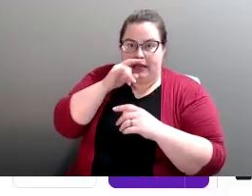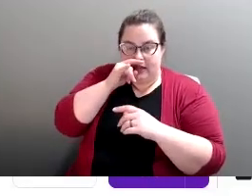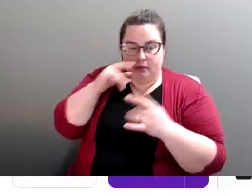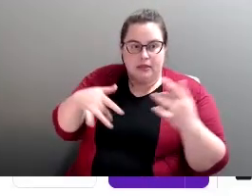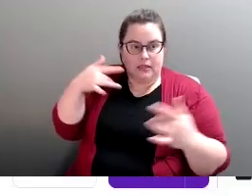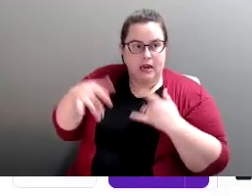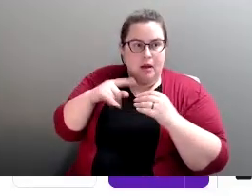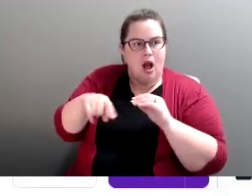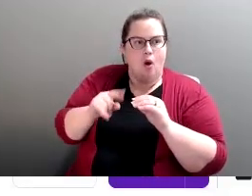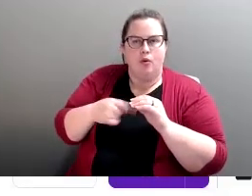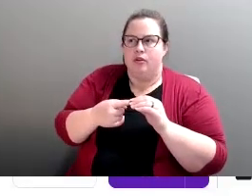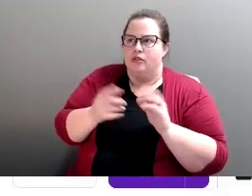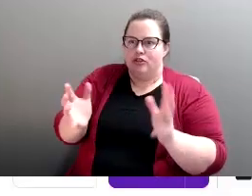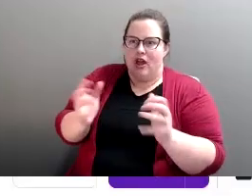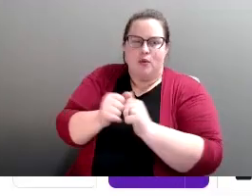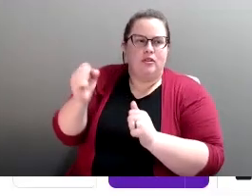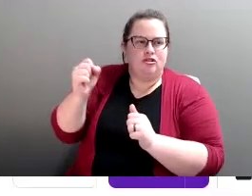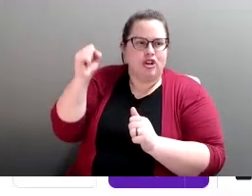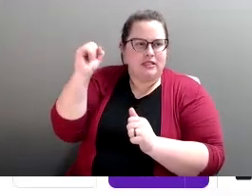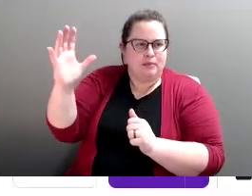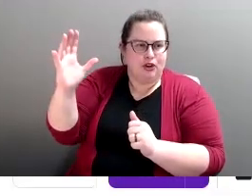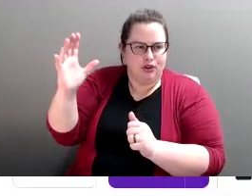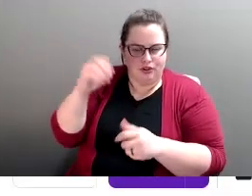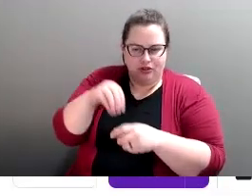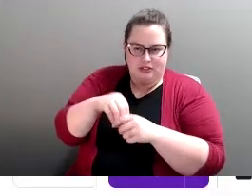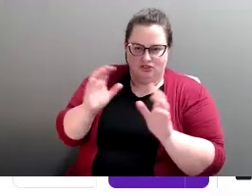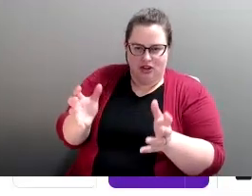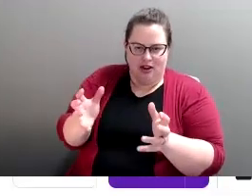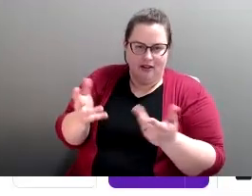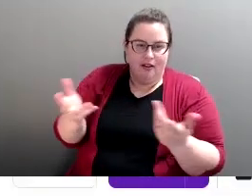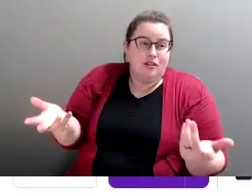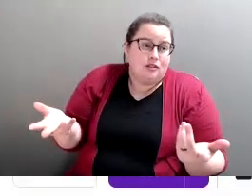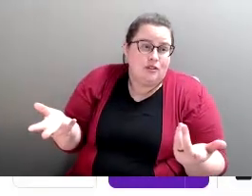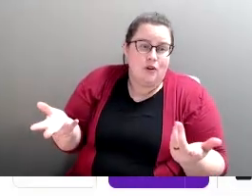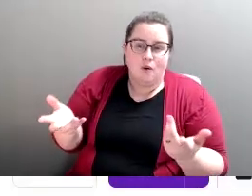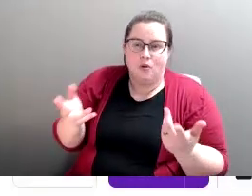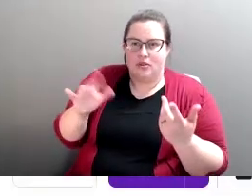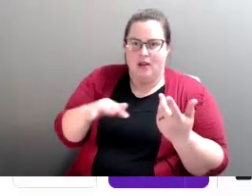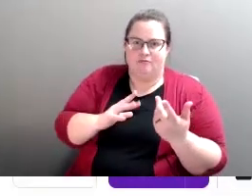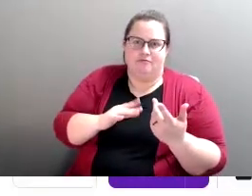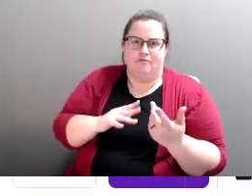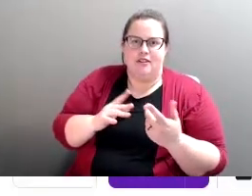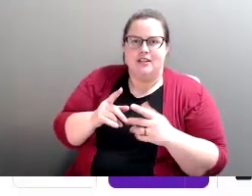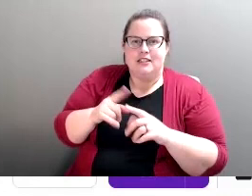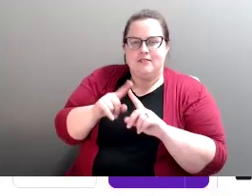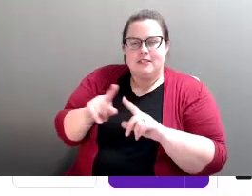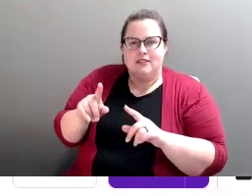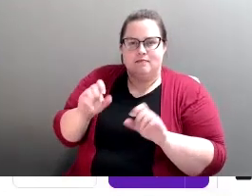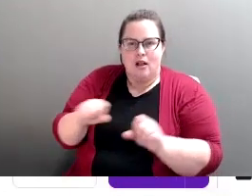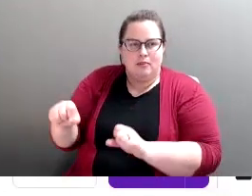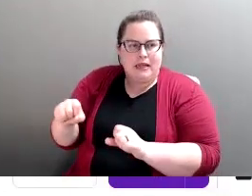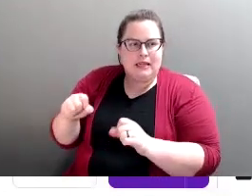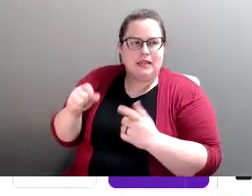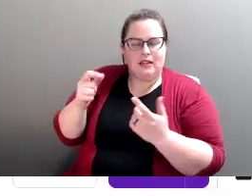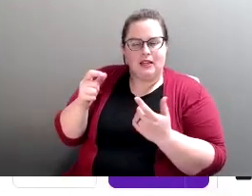talking to Shakespeare in a Yeah. chat, so there's like possibilities became, like, oh wow, there's just such, it's a